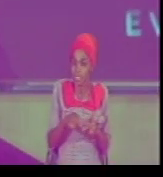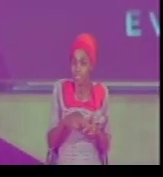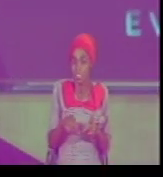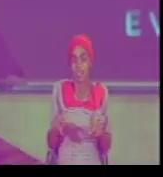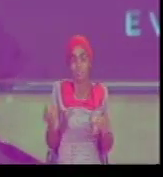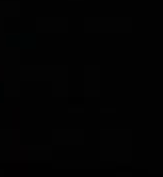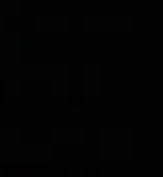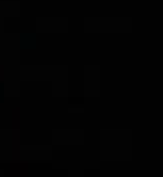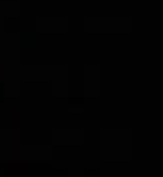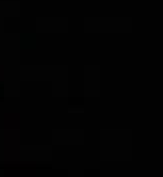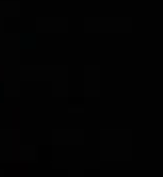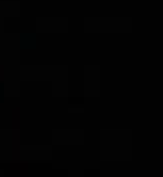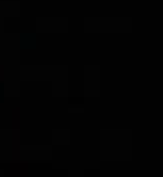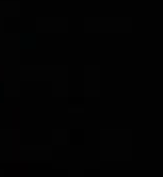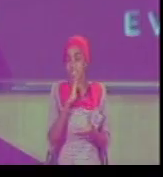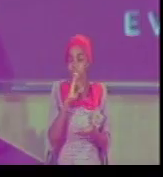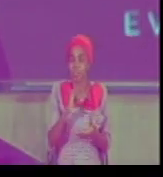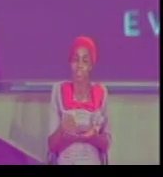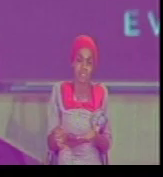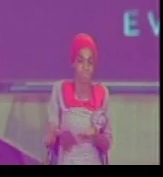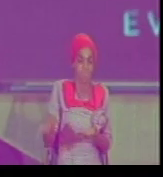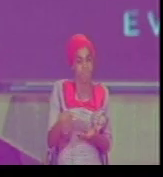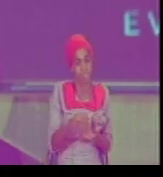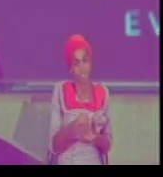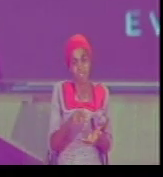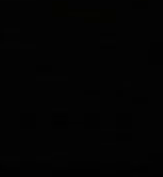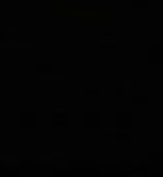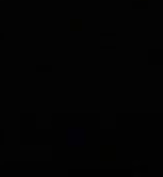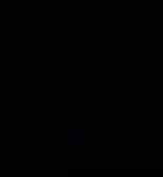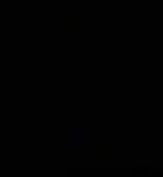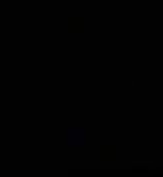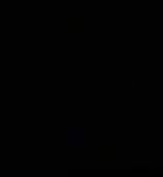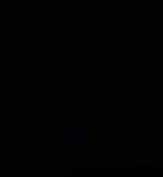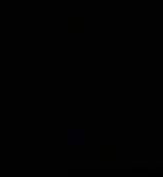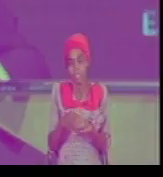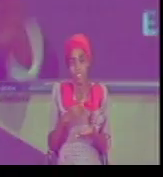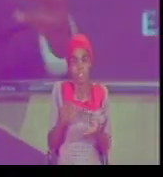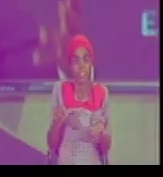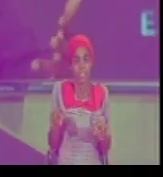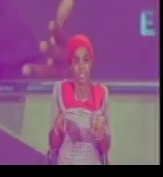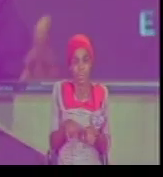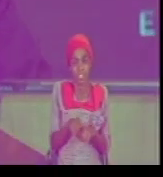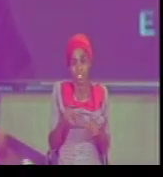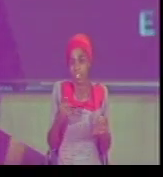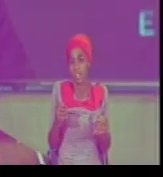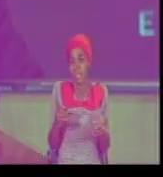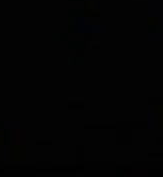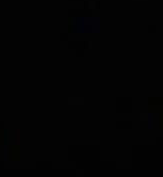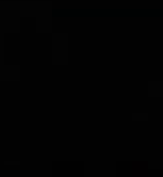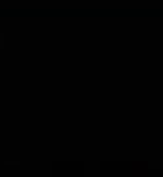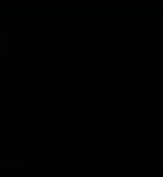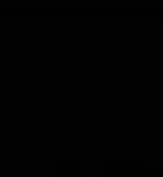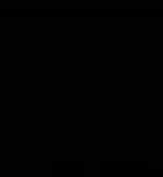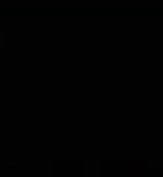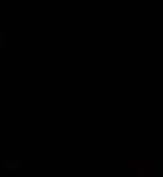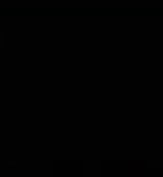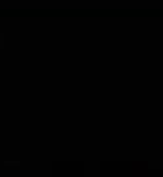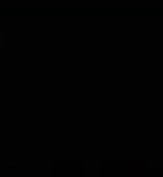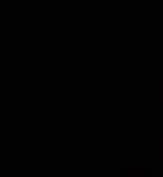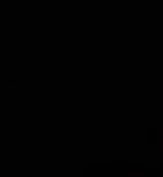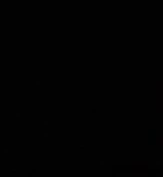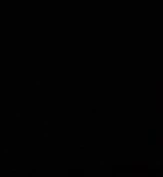the normal ordinary music like you know, Charles Wesley, that he composed, that will praise the